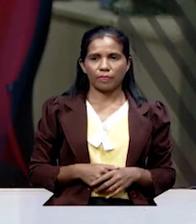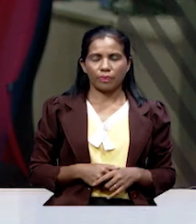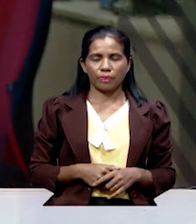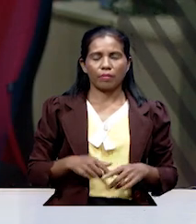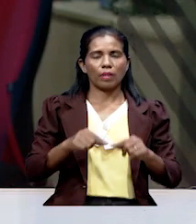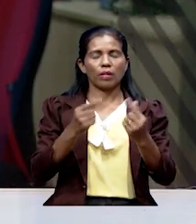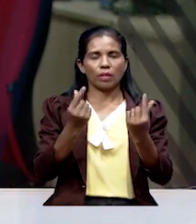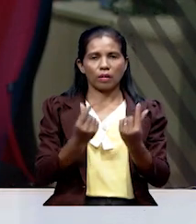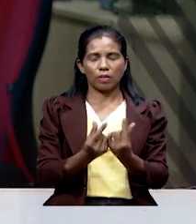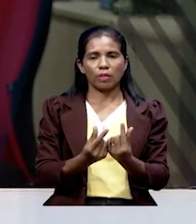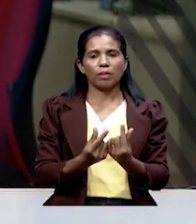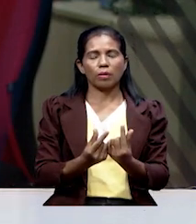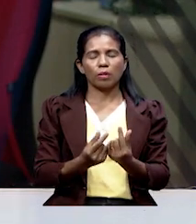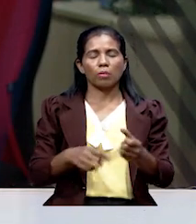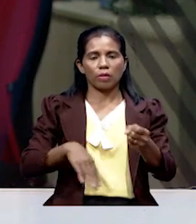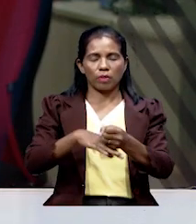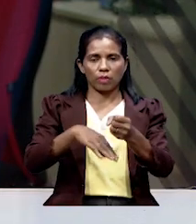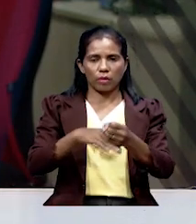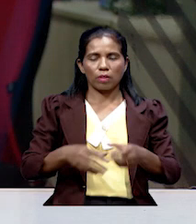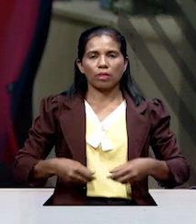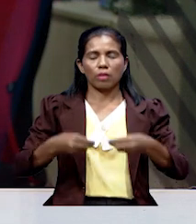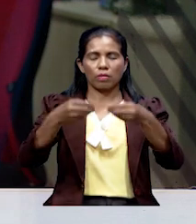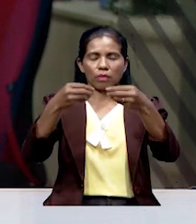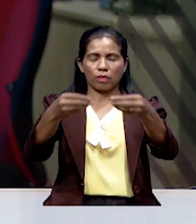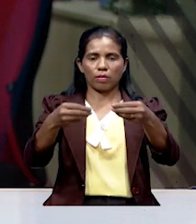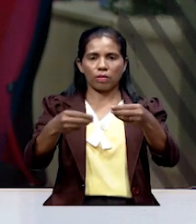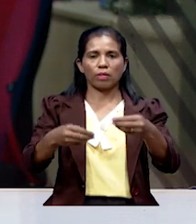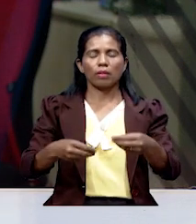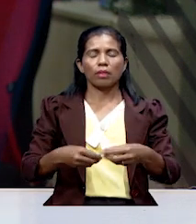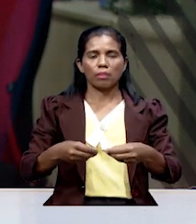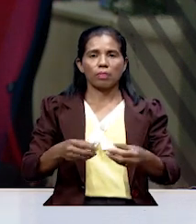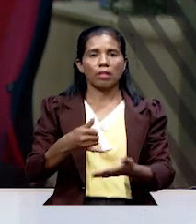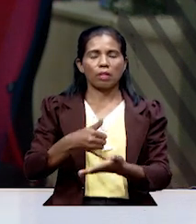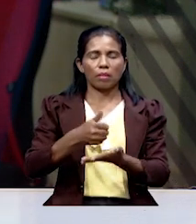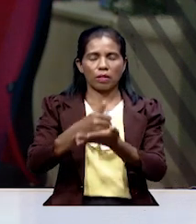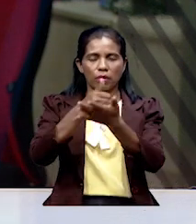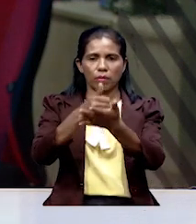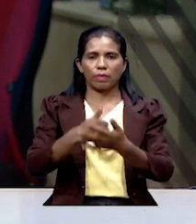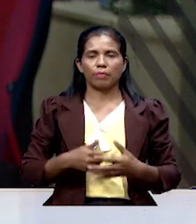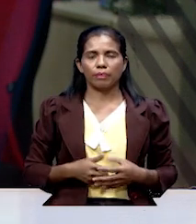Equipa Futebol Feminina Samuser entrega rekordasaun ba sponsor Federal Insurance.